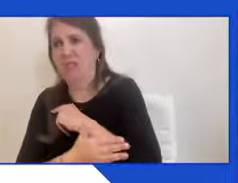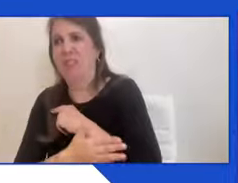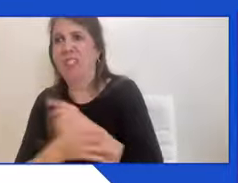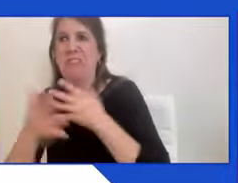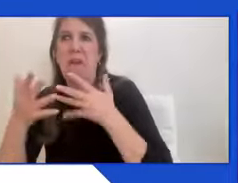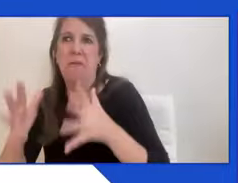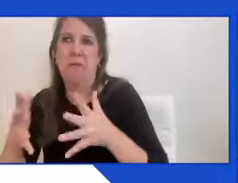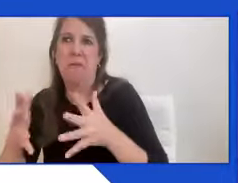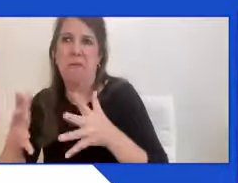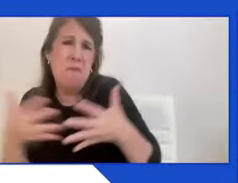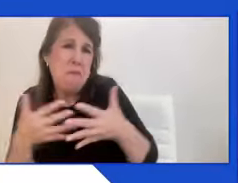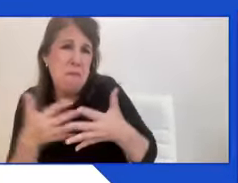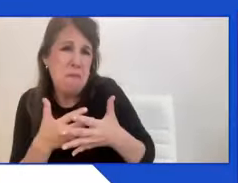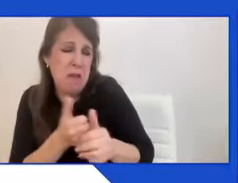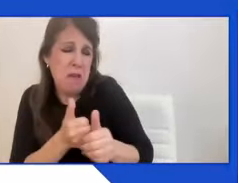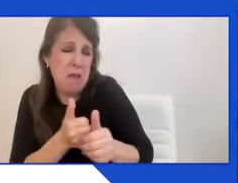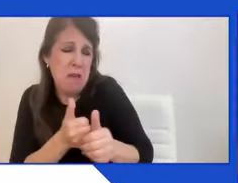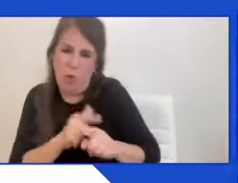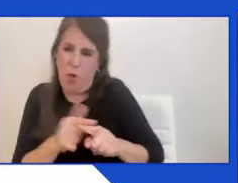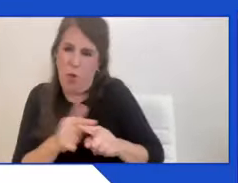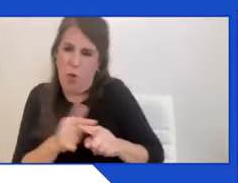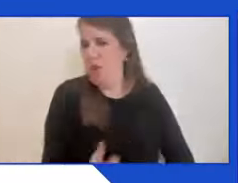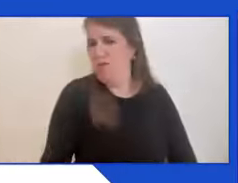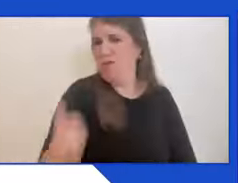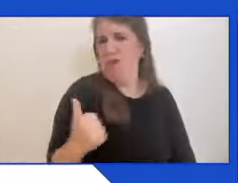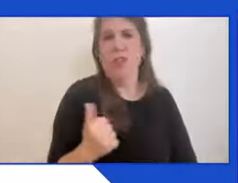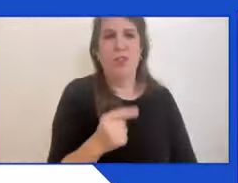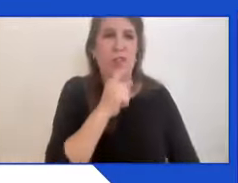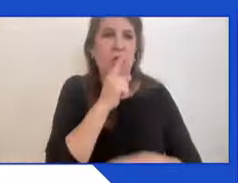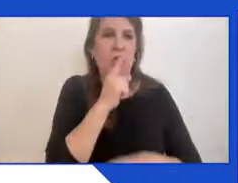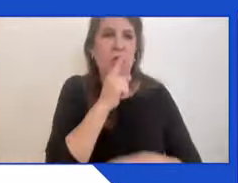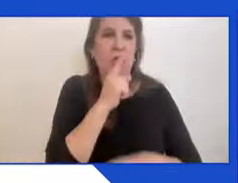We will not sit quiet